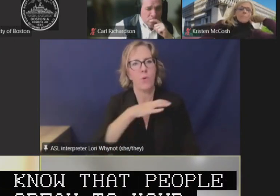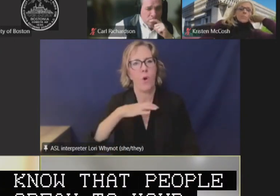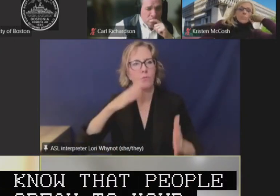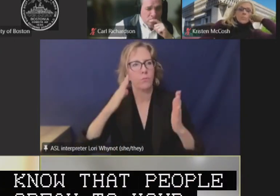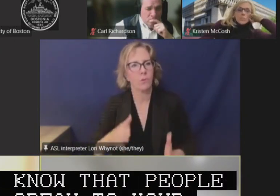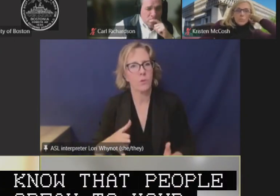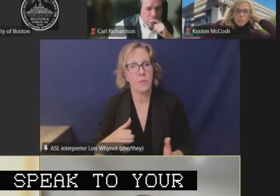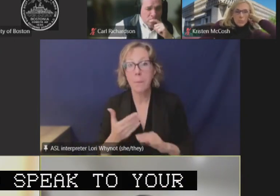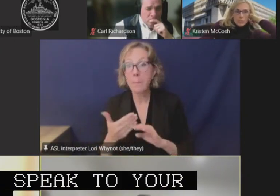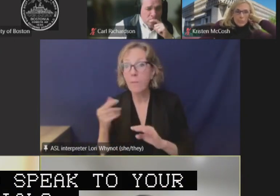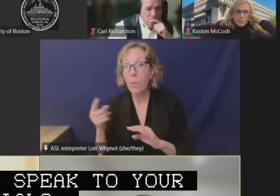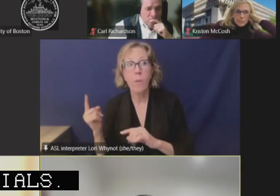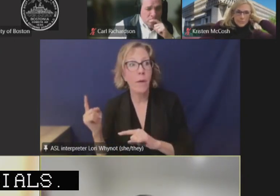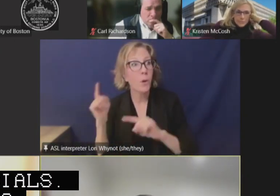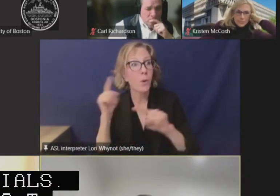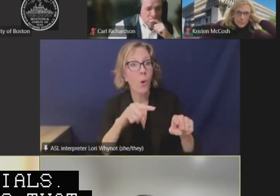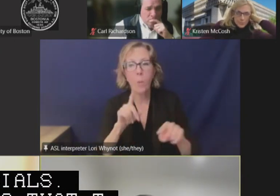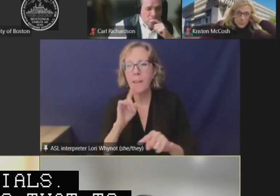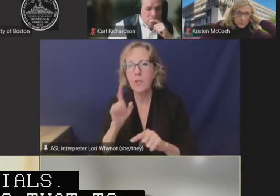have